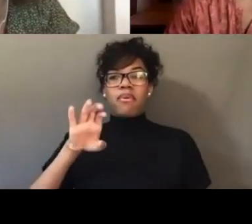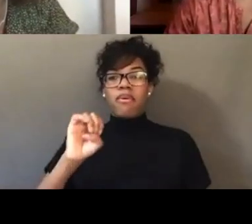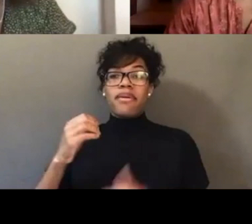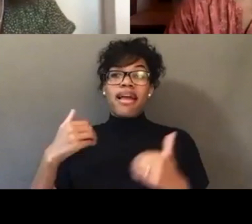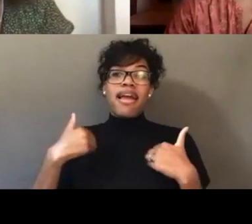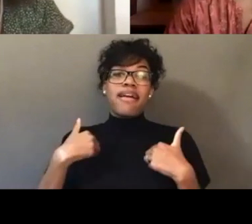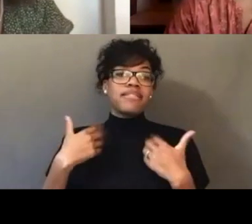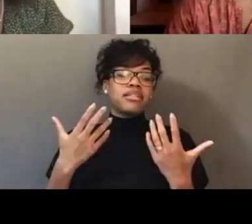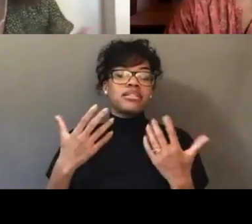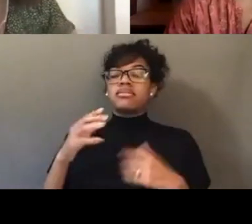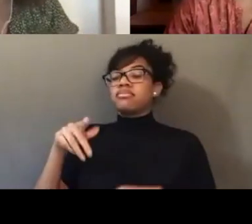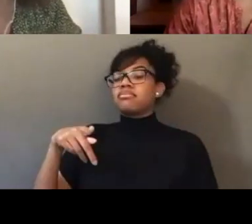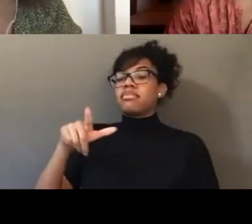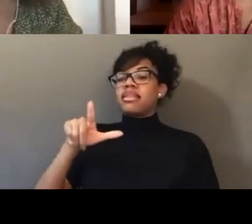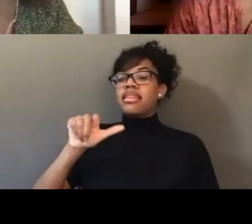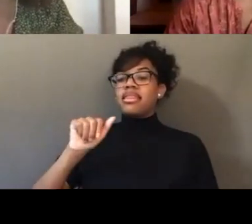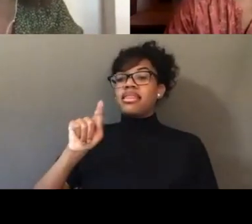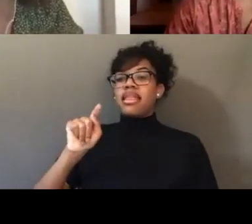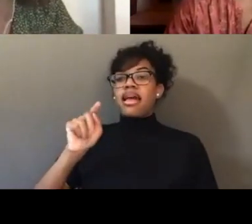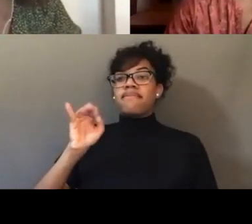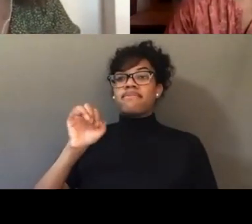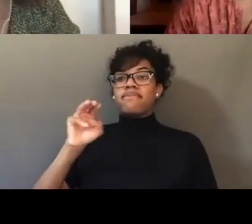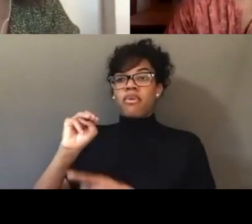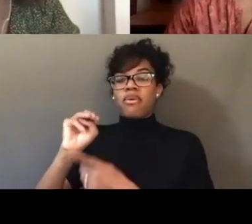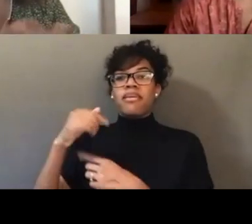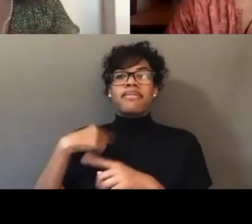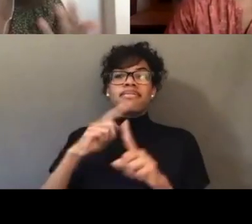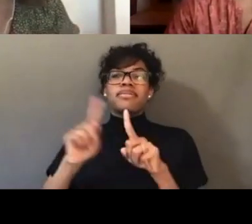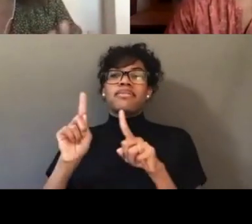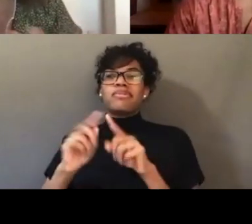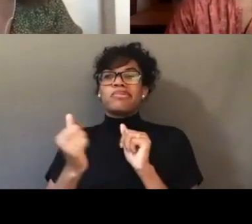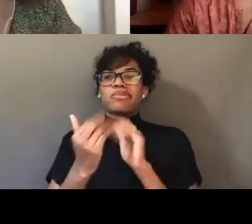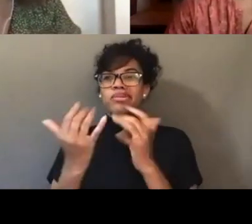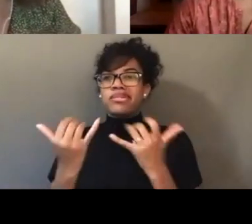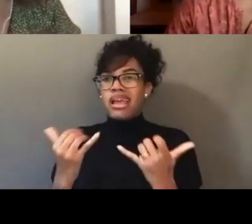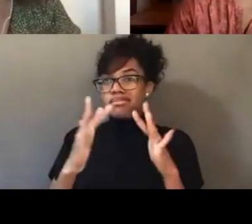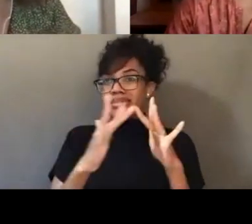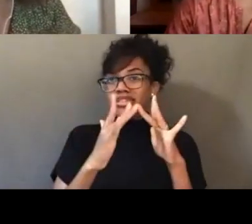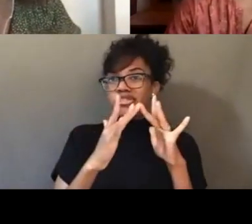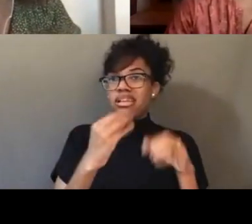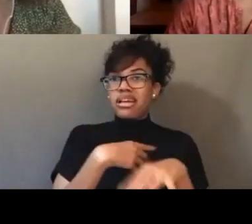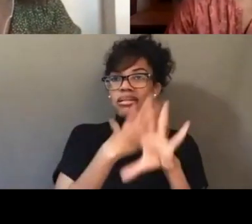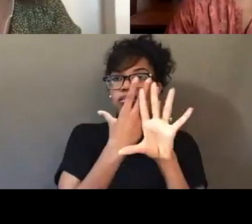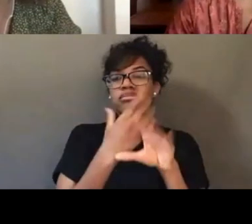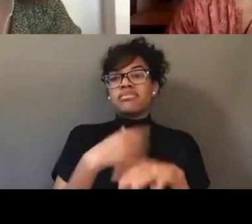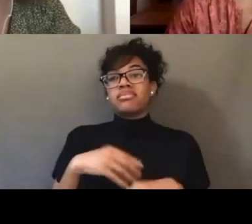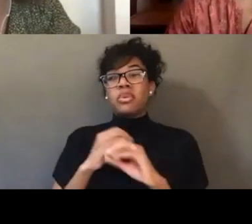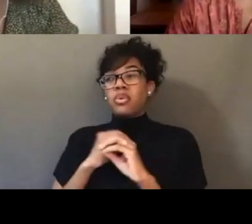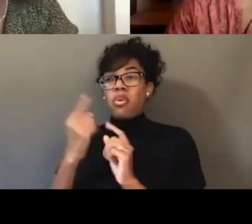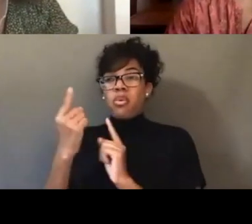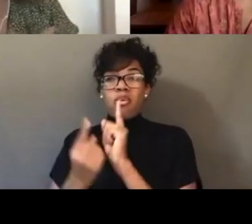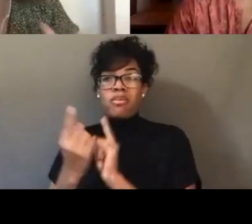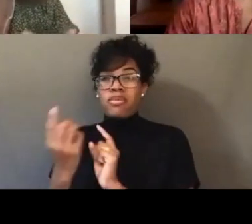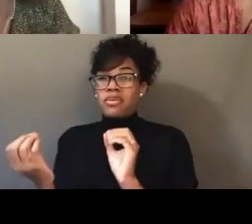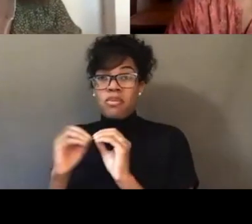social distancing, we're all new educators in this sense. And so what suggestions do you have for educators to center